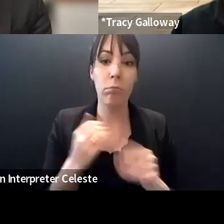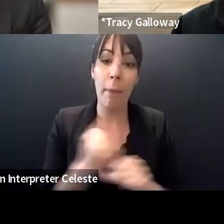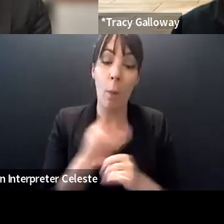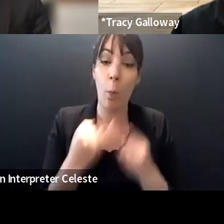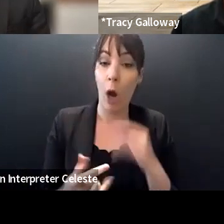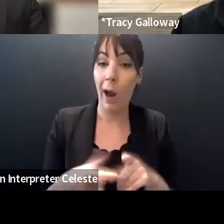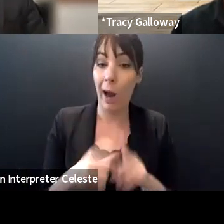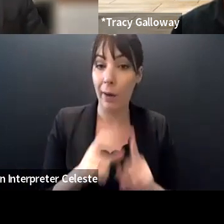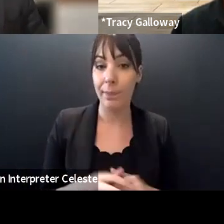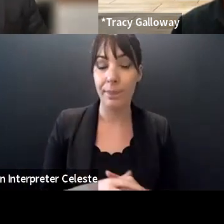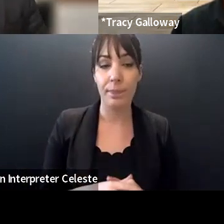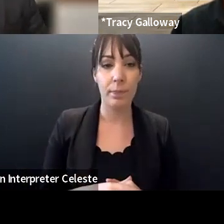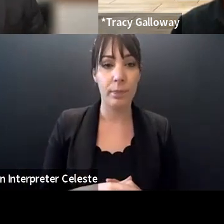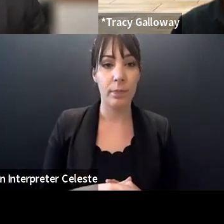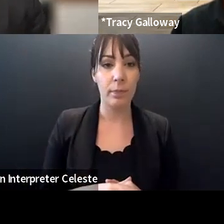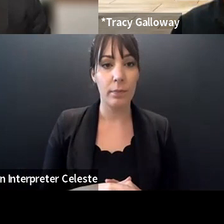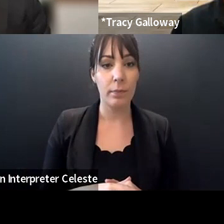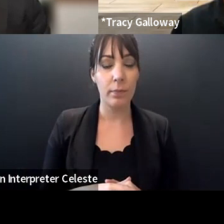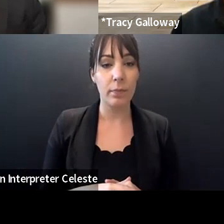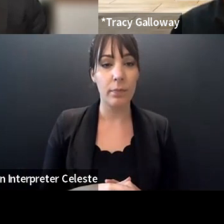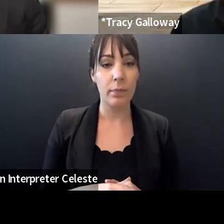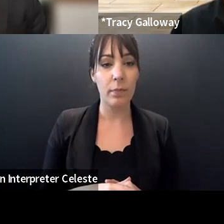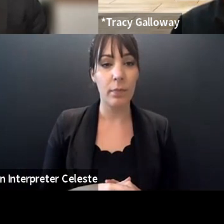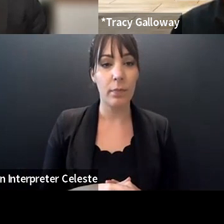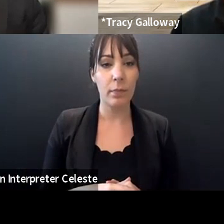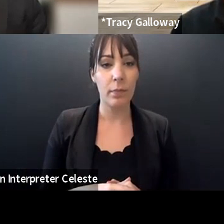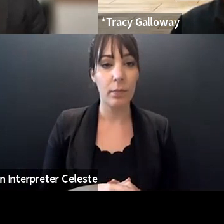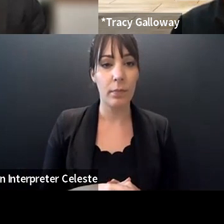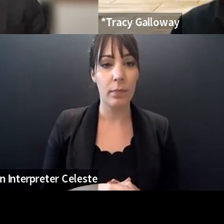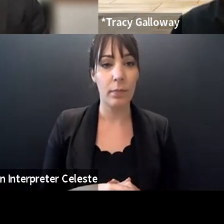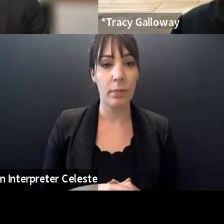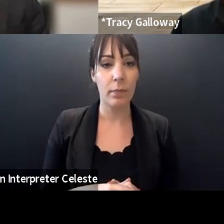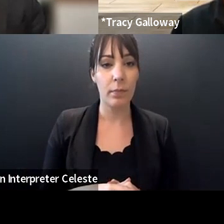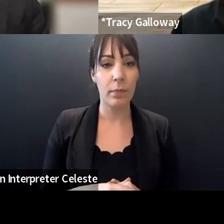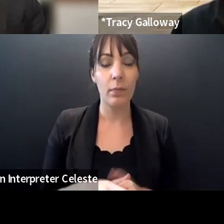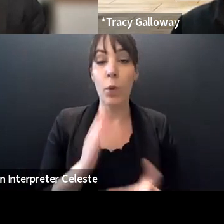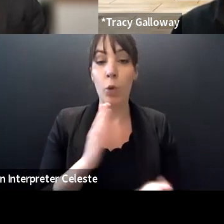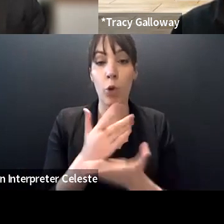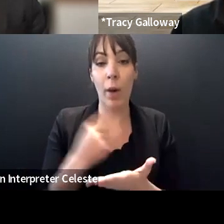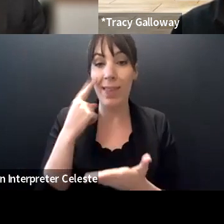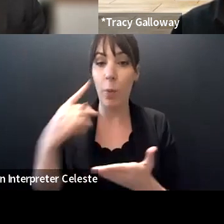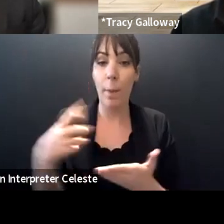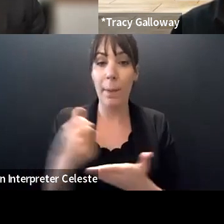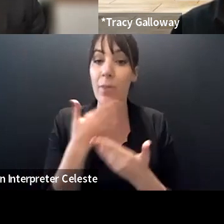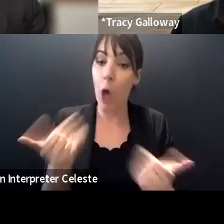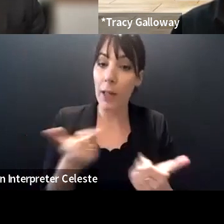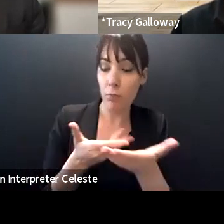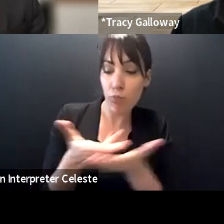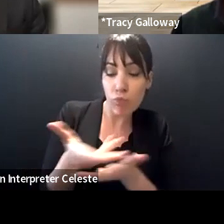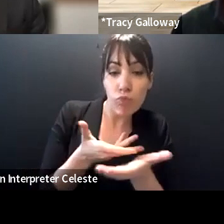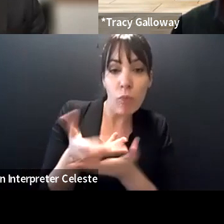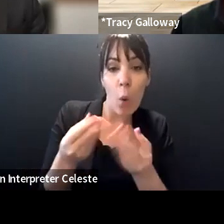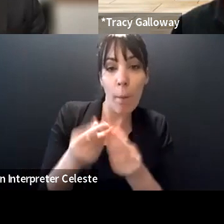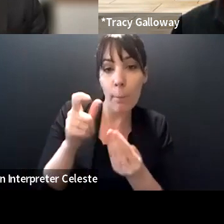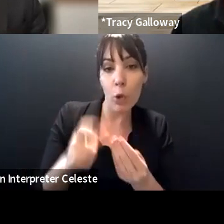teaching capability building, it's about having those very soft and loving and gentle conversations with people that enable them. And